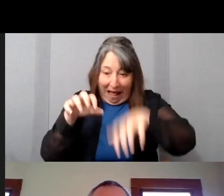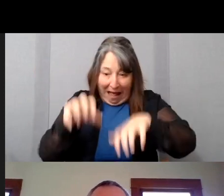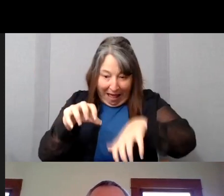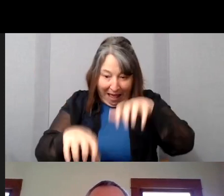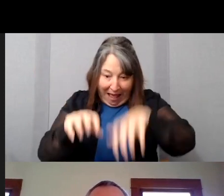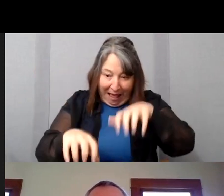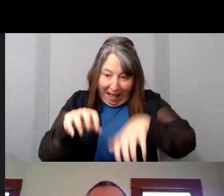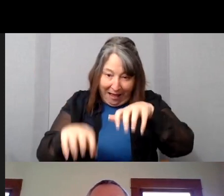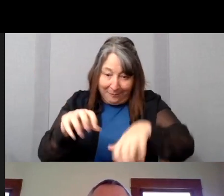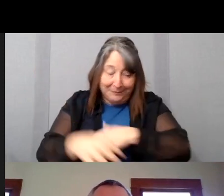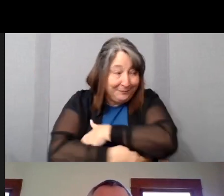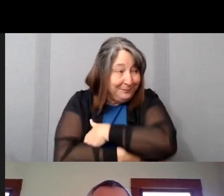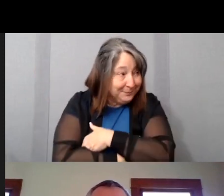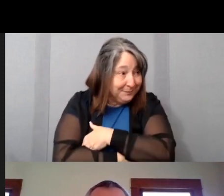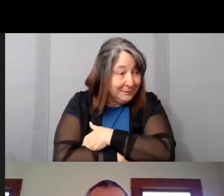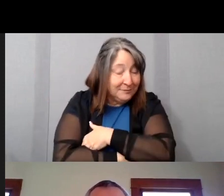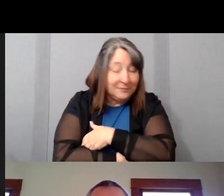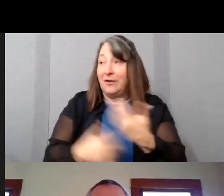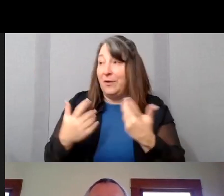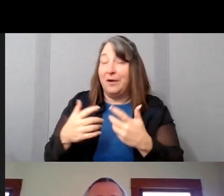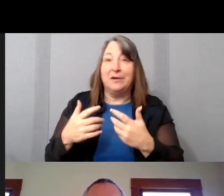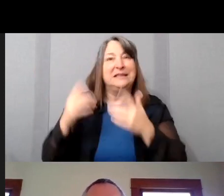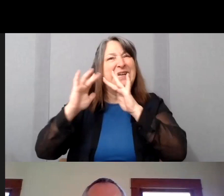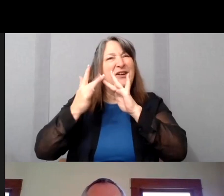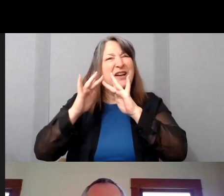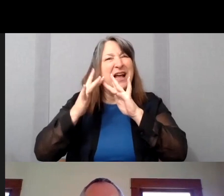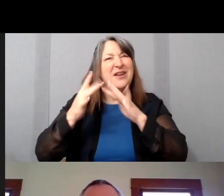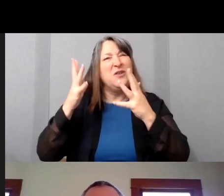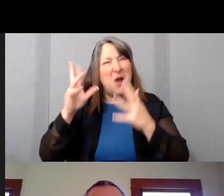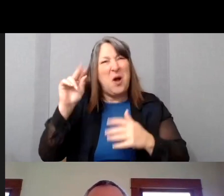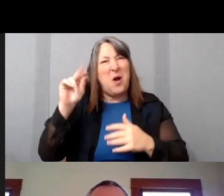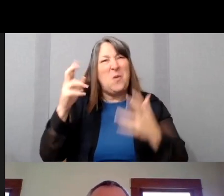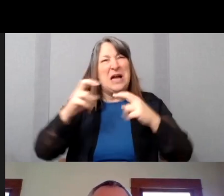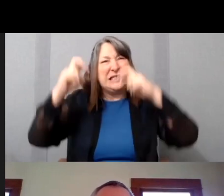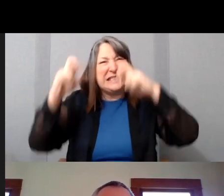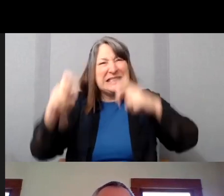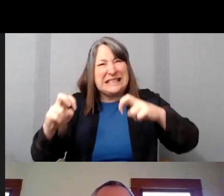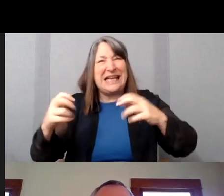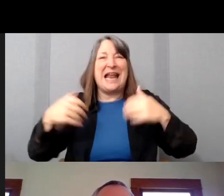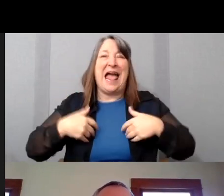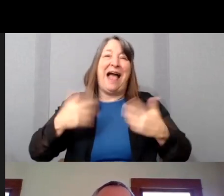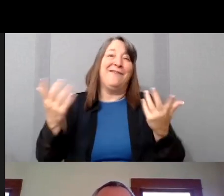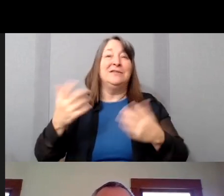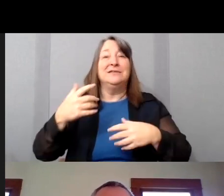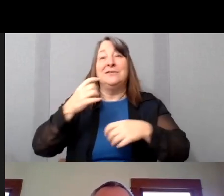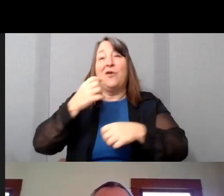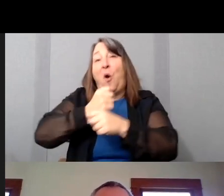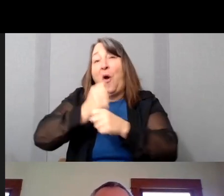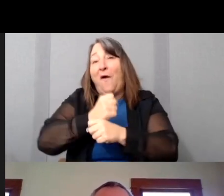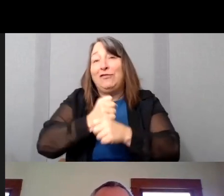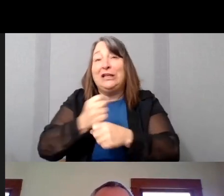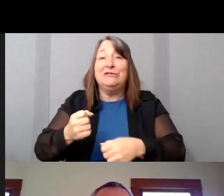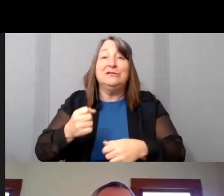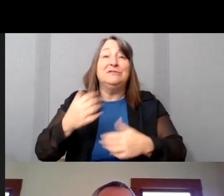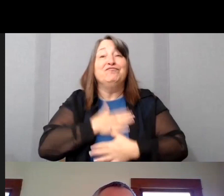a cup of coffee and talk, right? And really be in relationship with one another. And so just being aware of that as